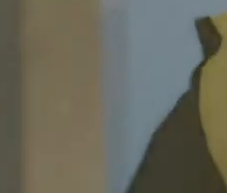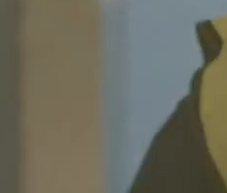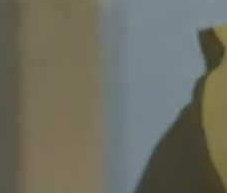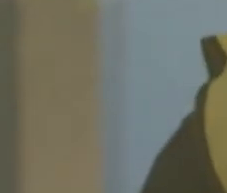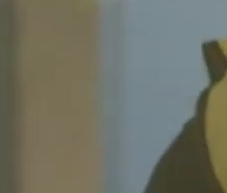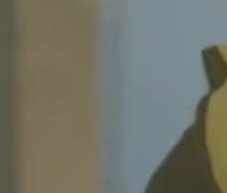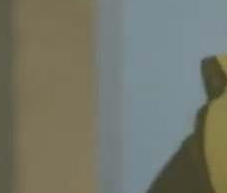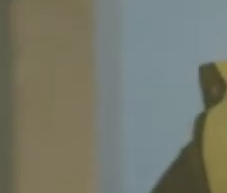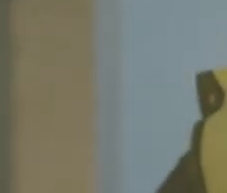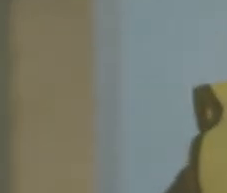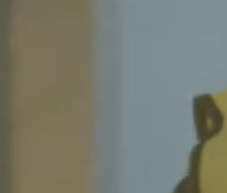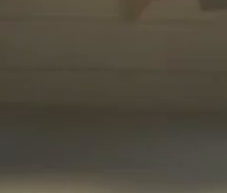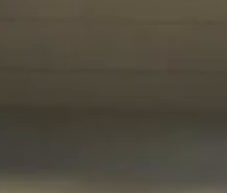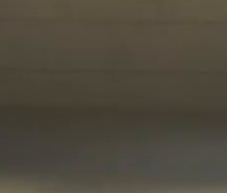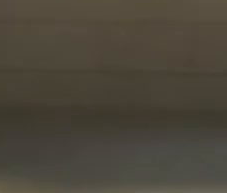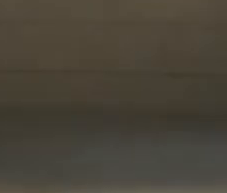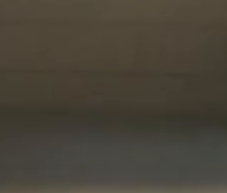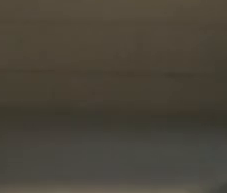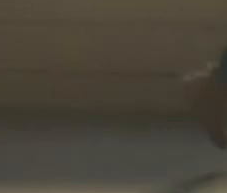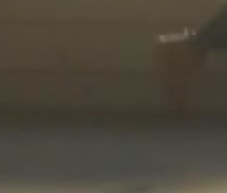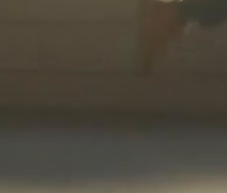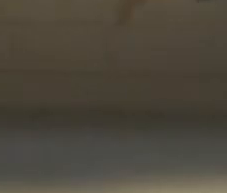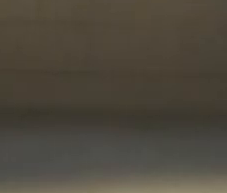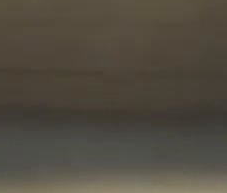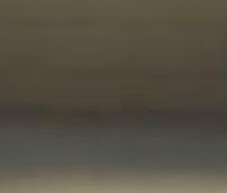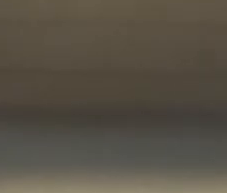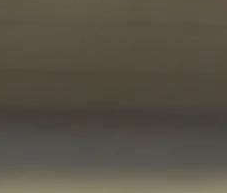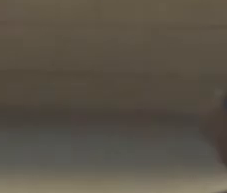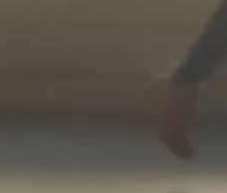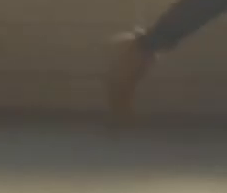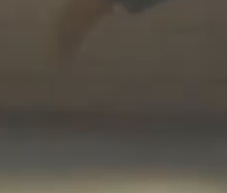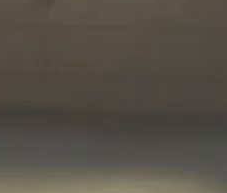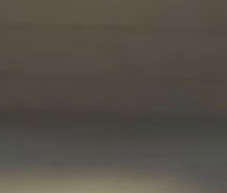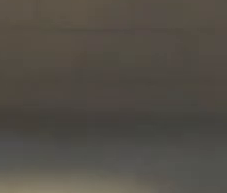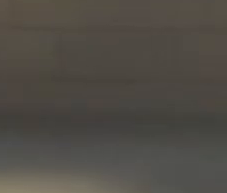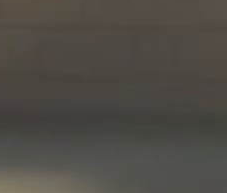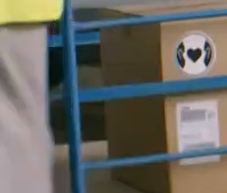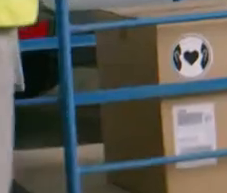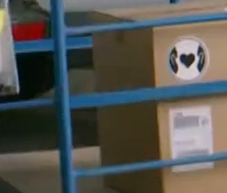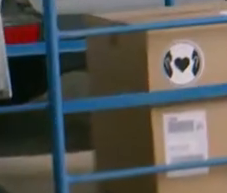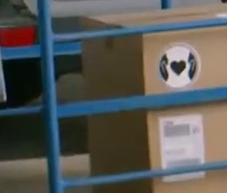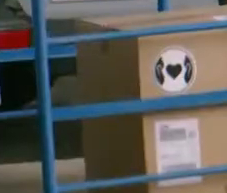That's when I feel my pain starting to fade and I'm going back to myself.